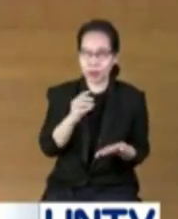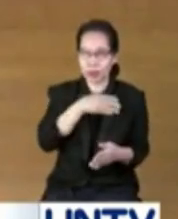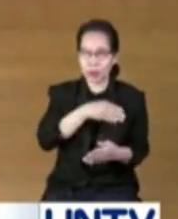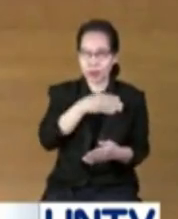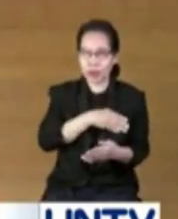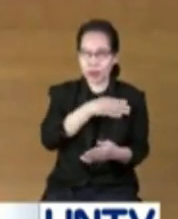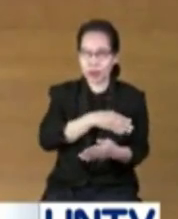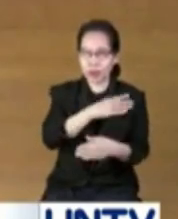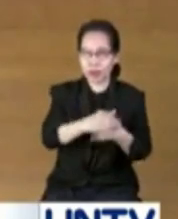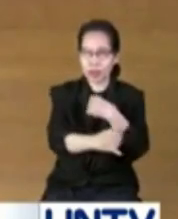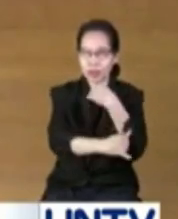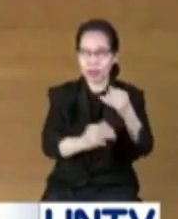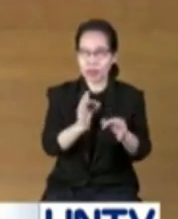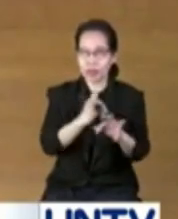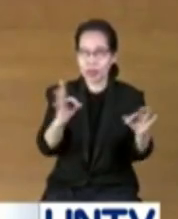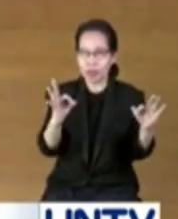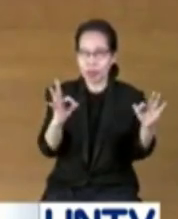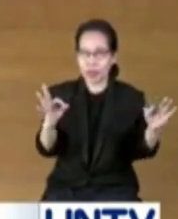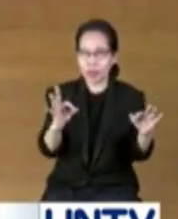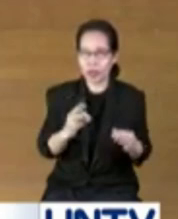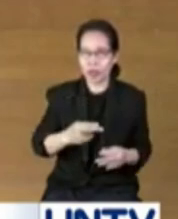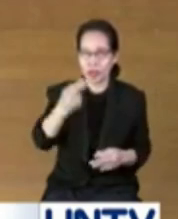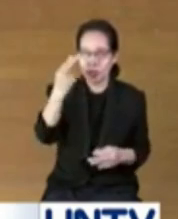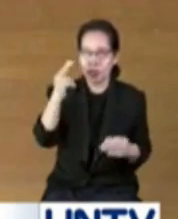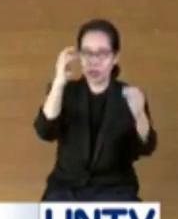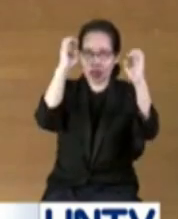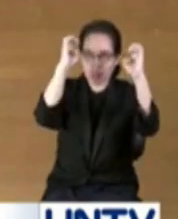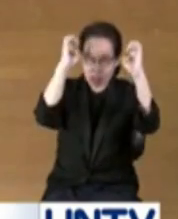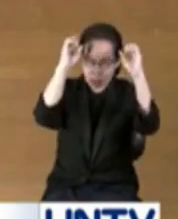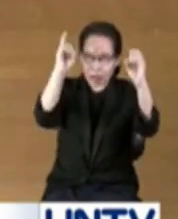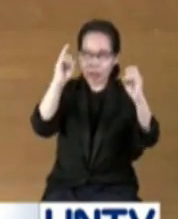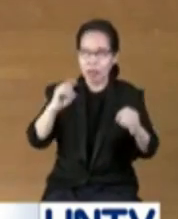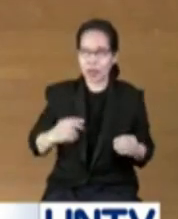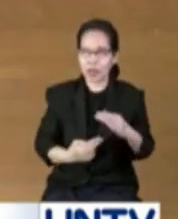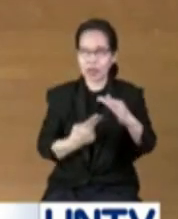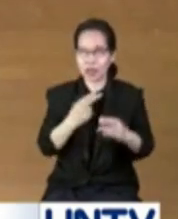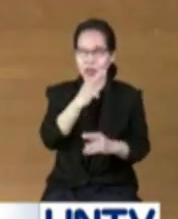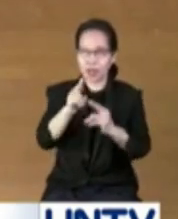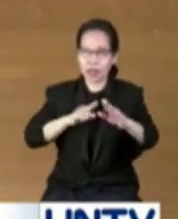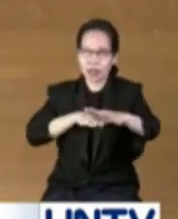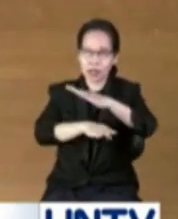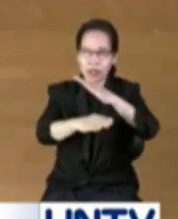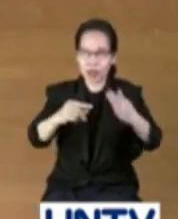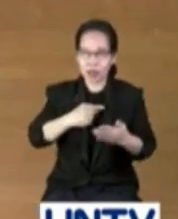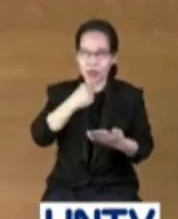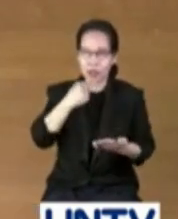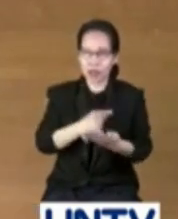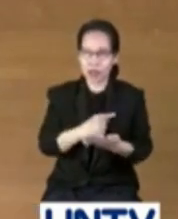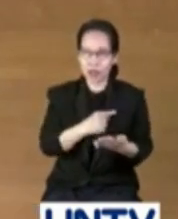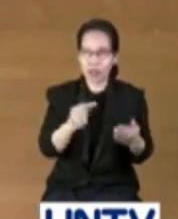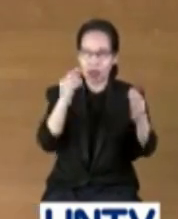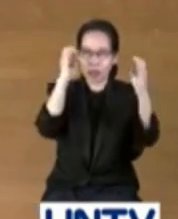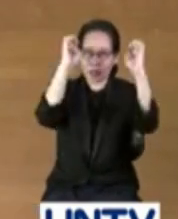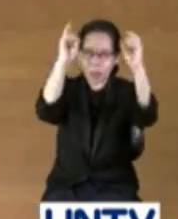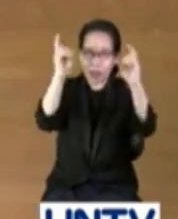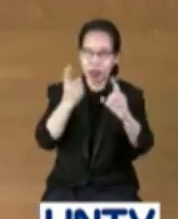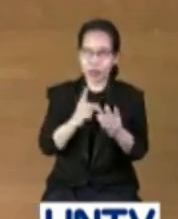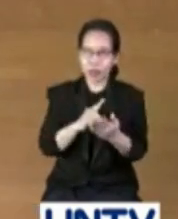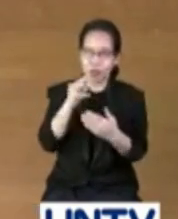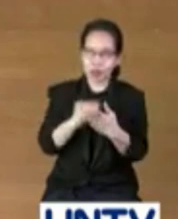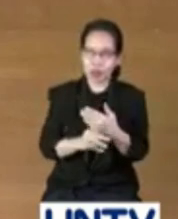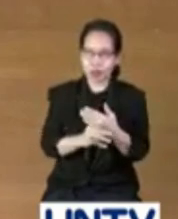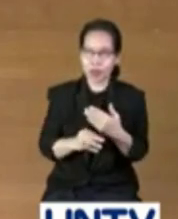free higher education under the Universal Access to Quality Tertiary Education program. Deserving